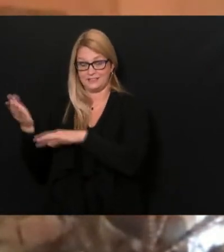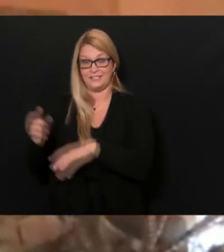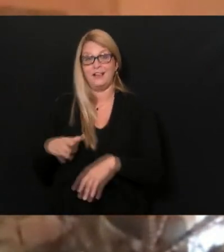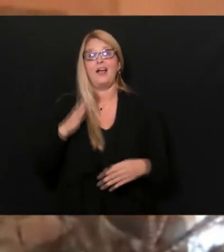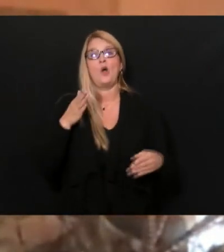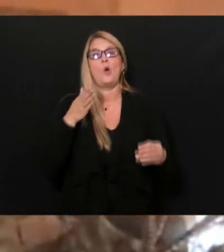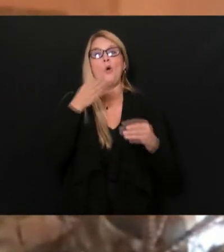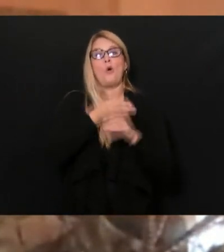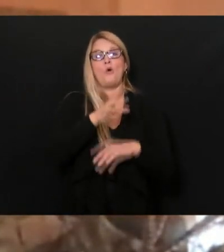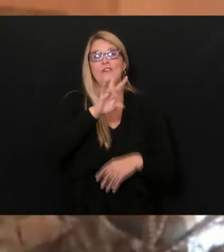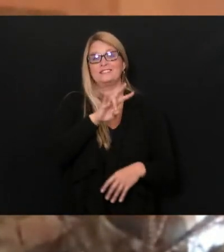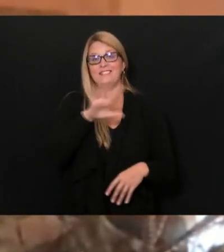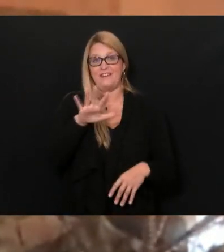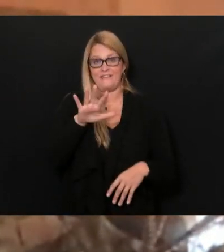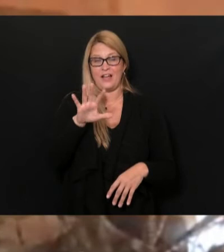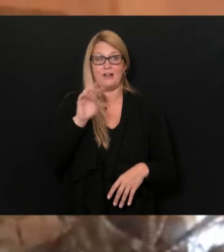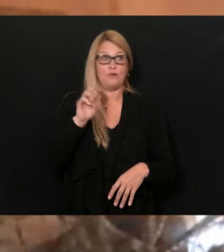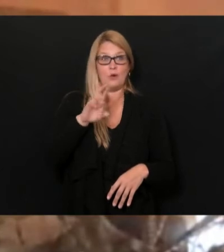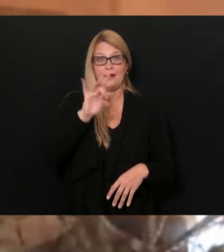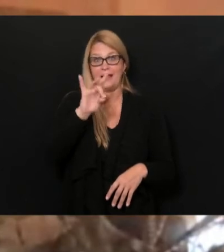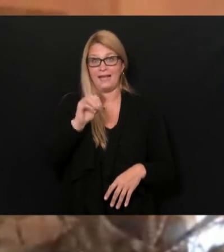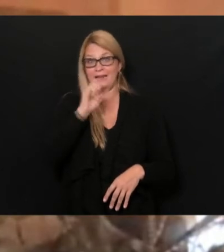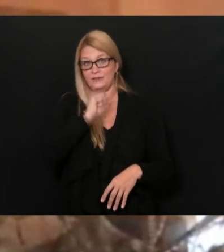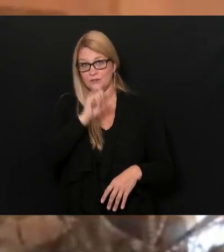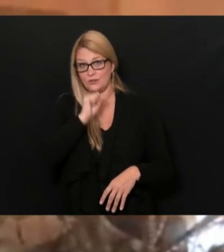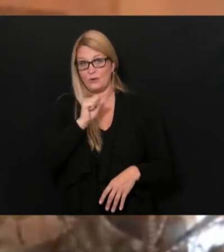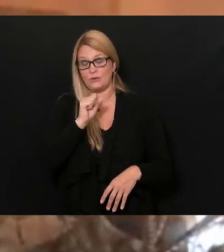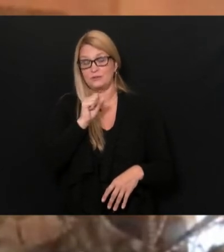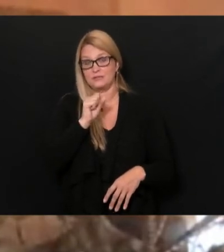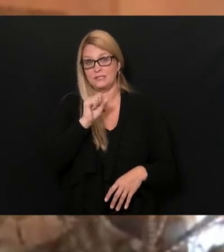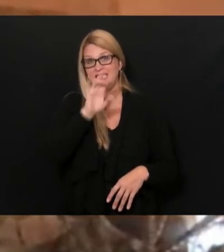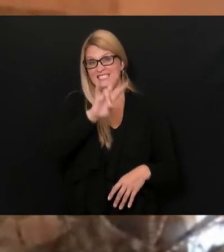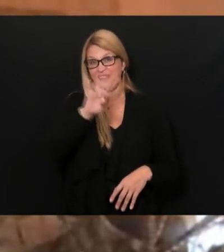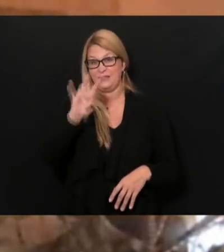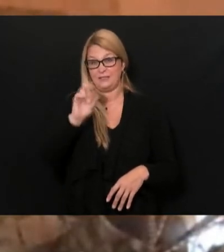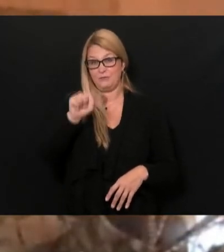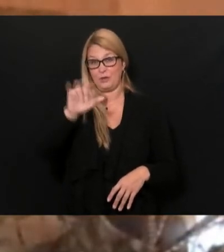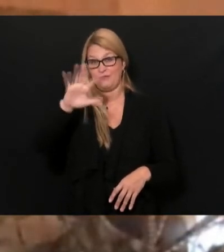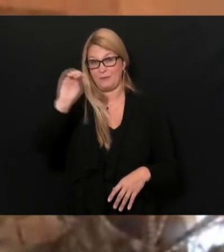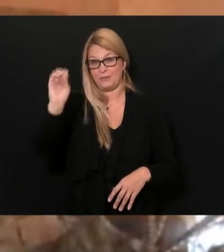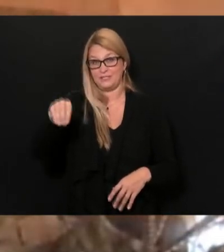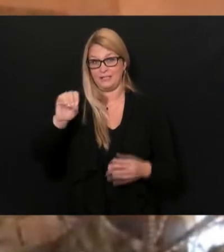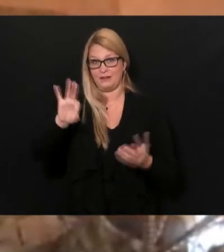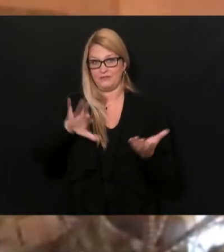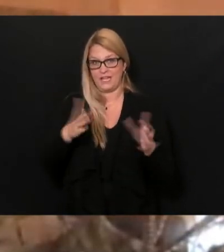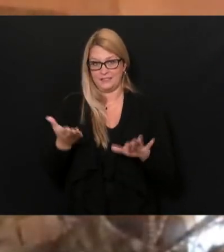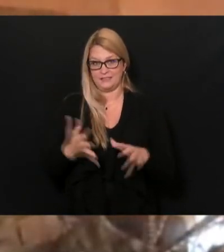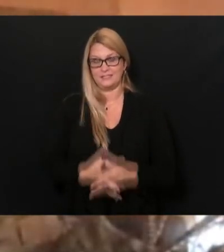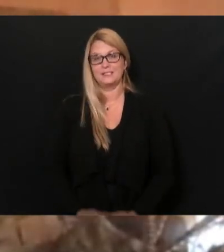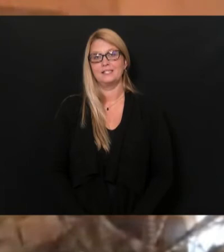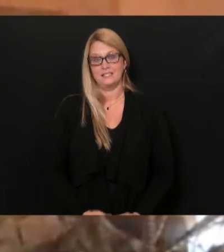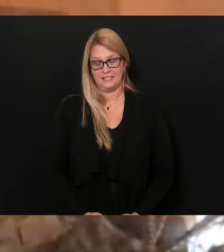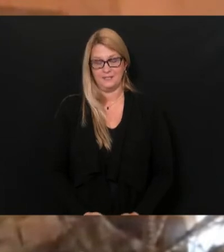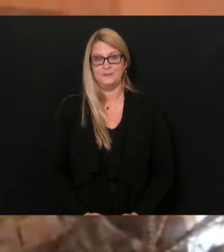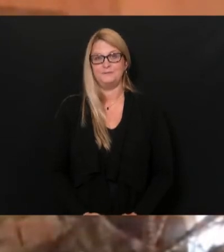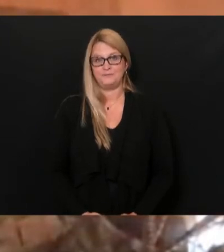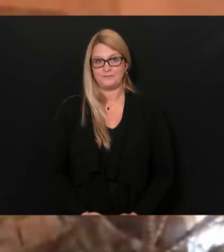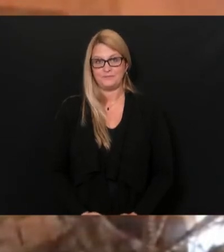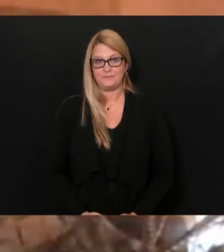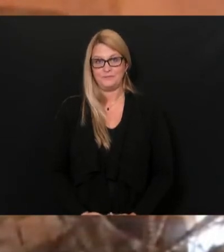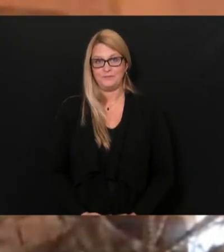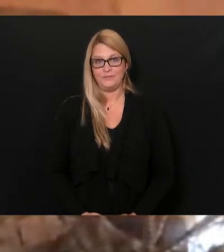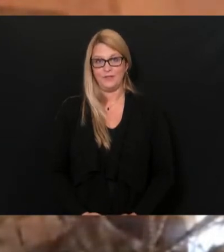over 70 or over 80 years old account for 77.5% of our deaths. I'm sorry, over 70 years old, 77.5% of our